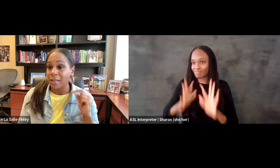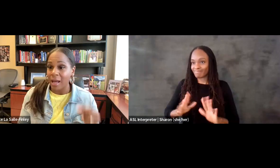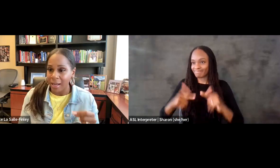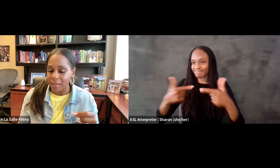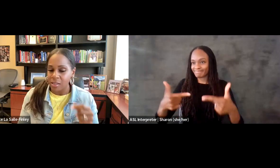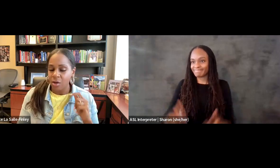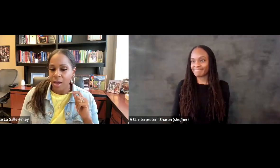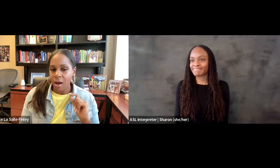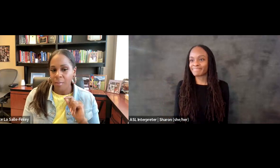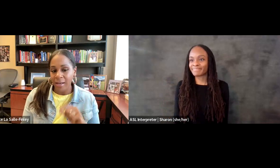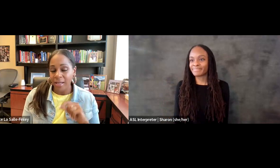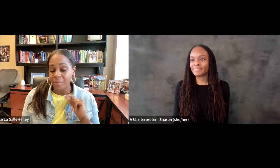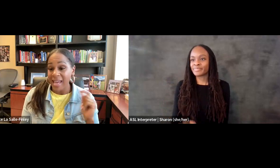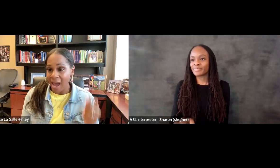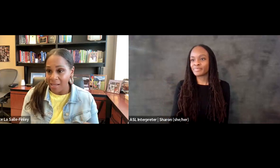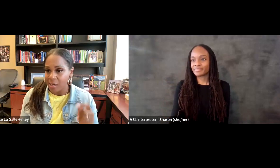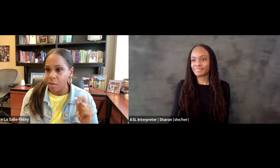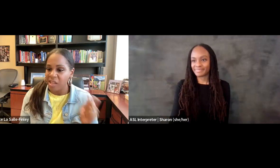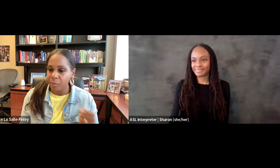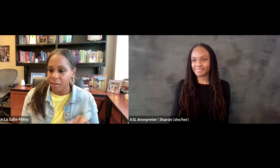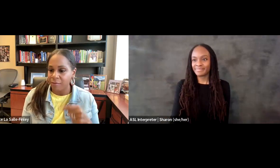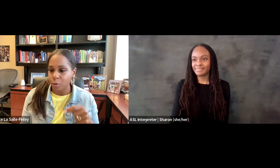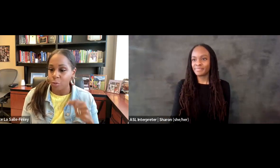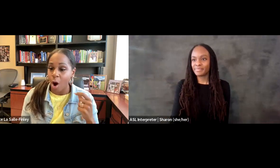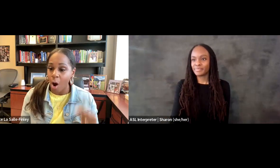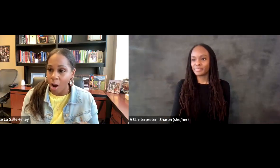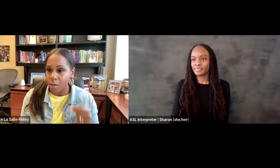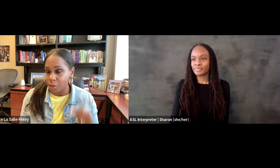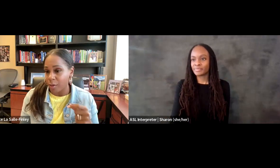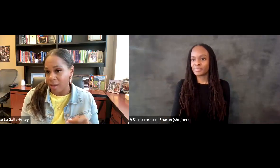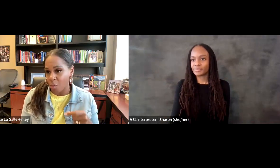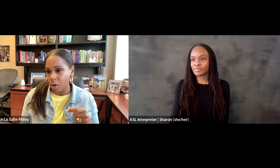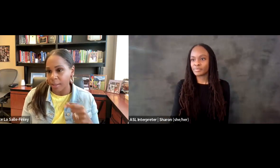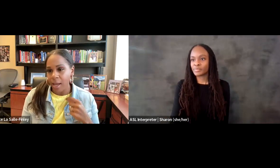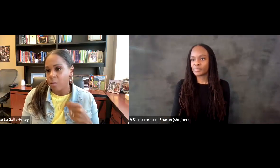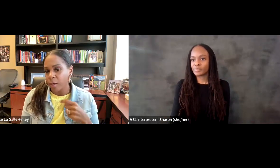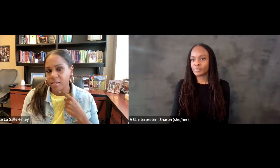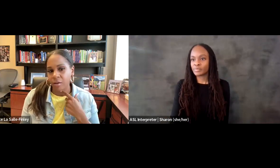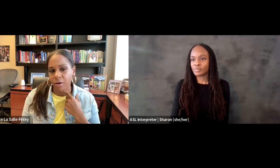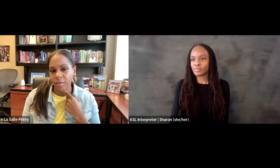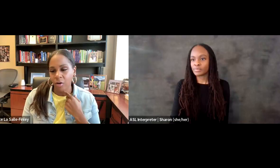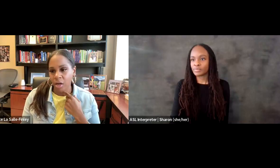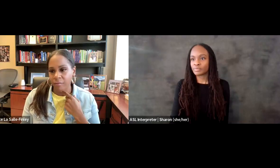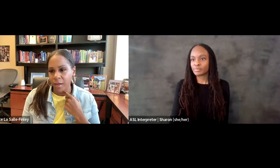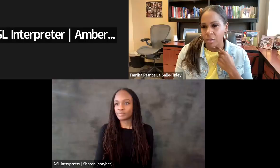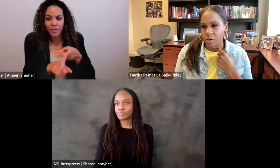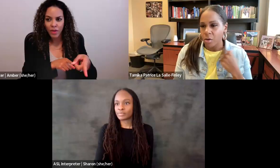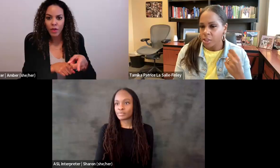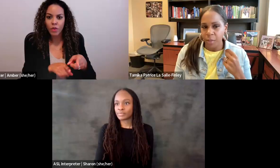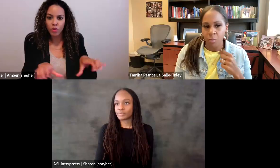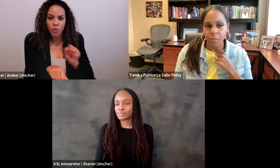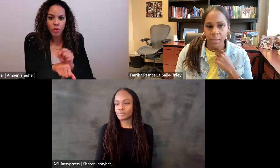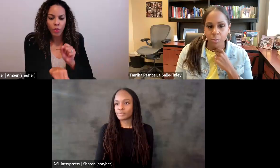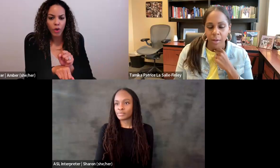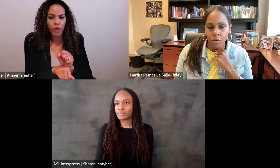become reliant and end up taxing people in the field who are doing that work in ways that are unfair. And so